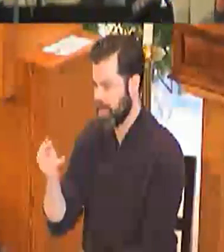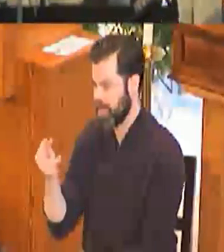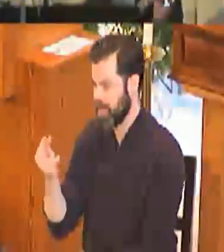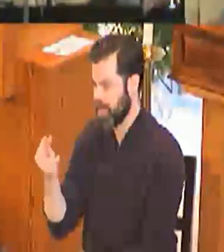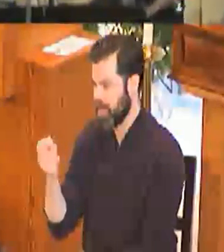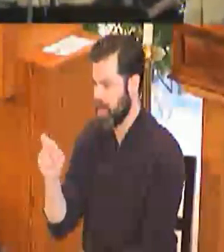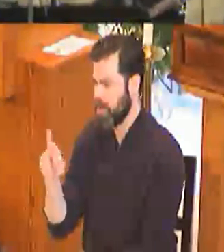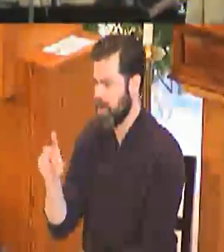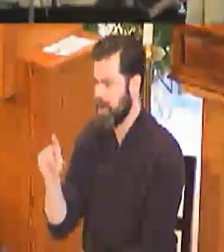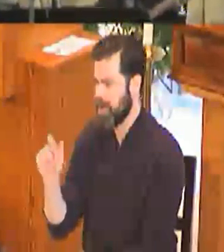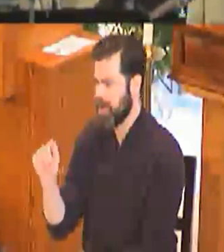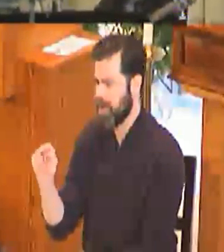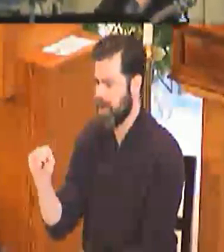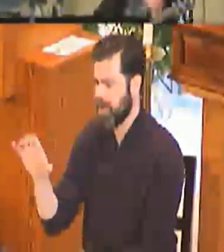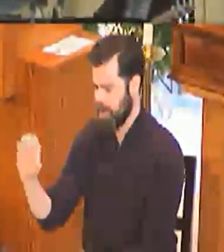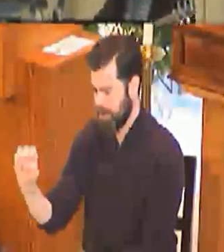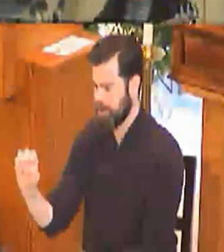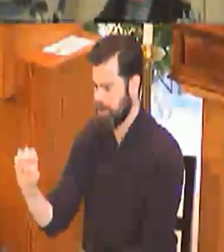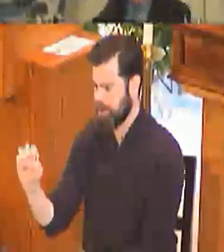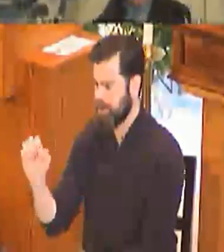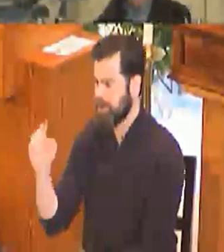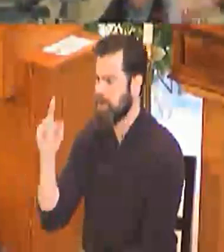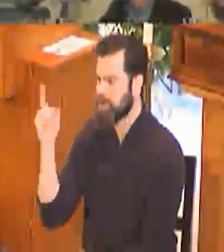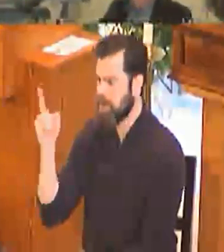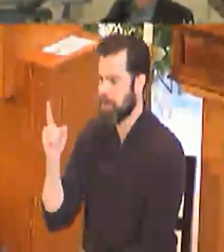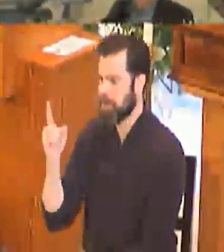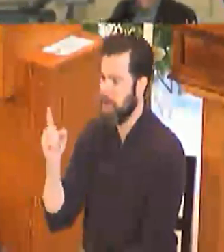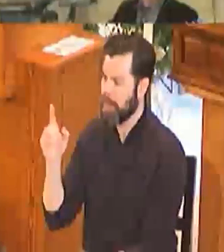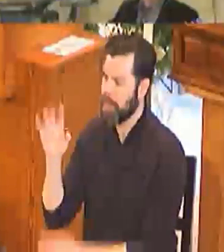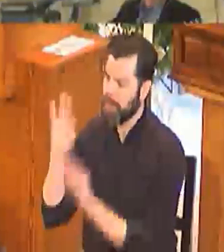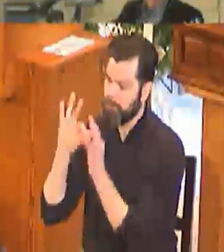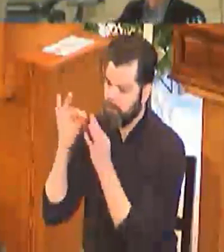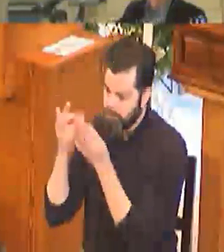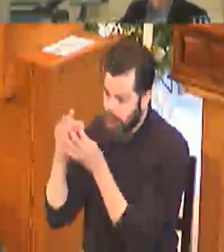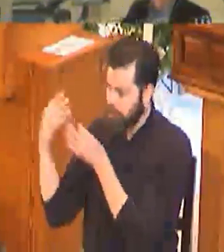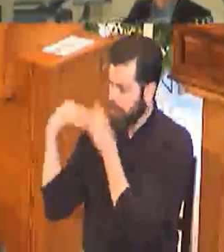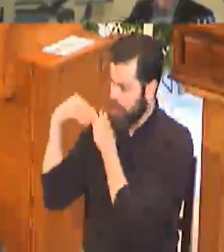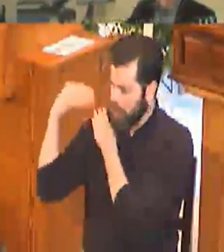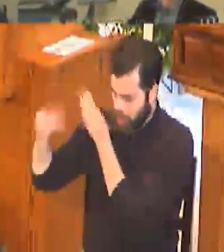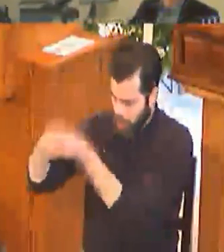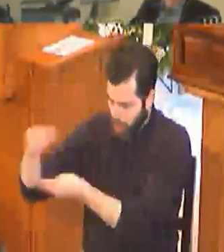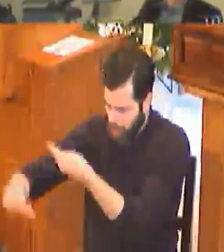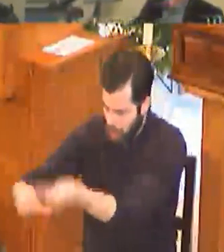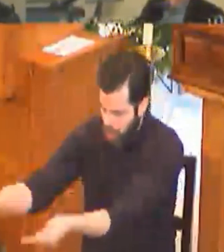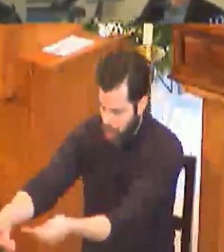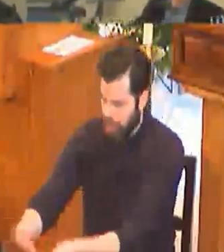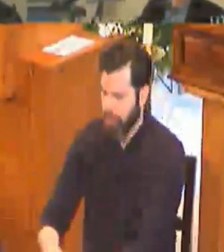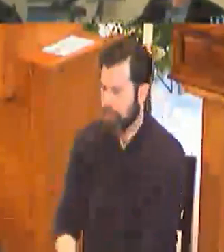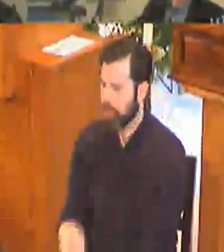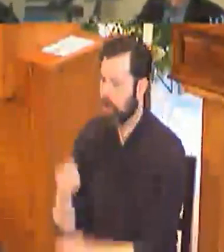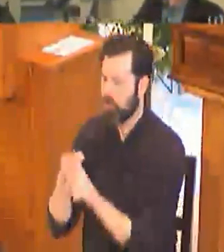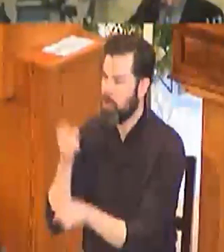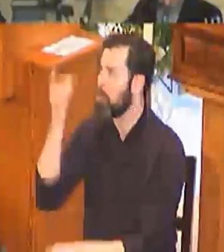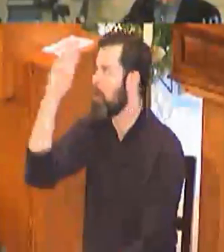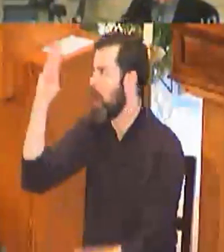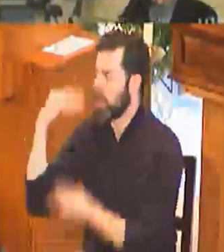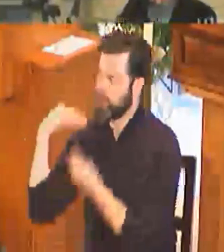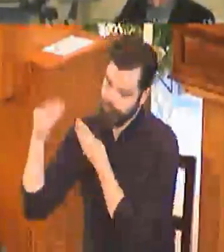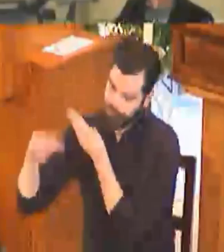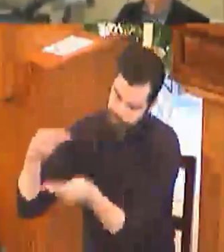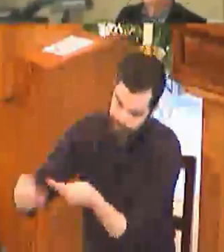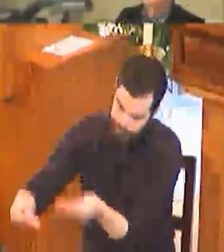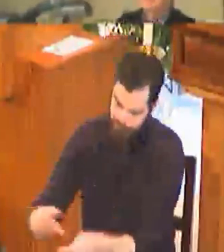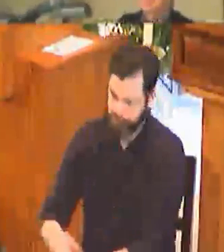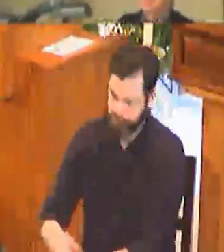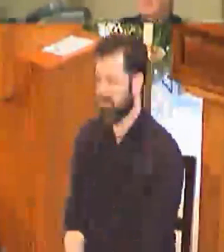dreams take you on these journeys. So we got things flying in the back. There's things going on. So I invite